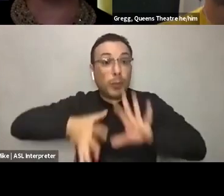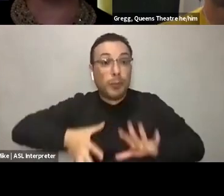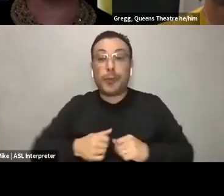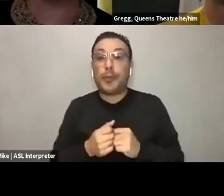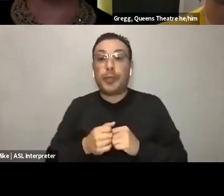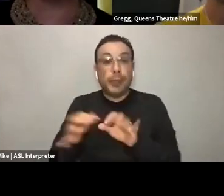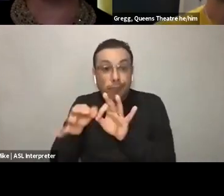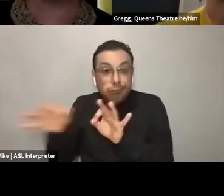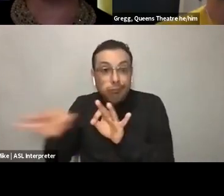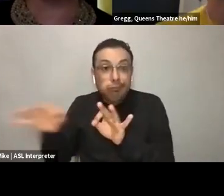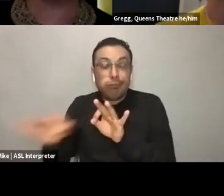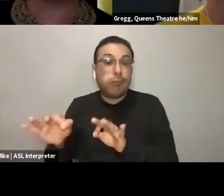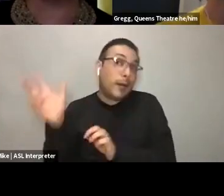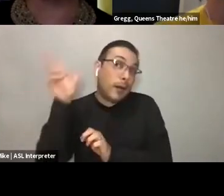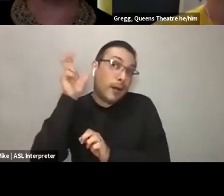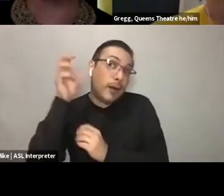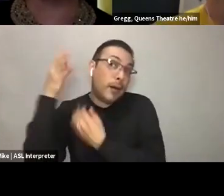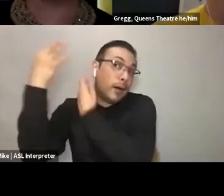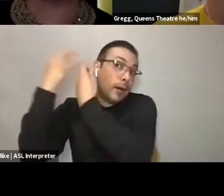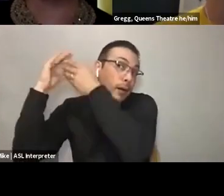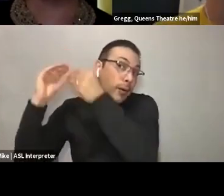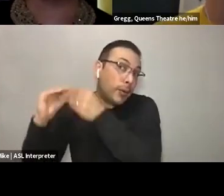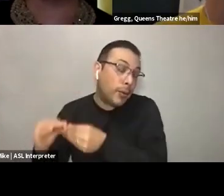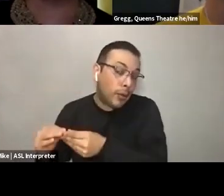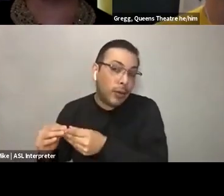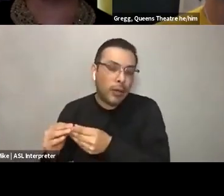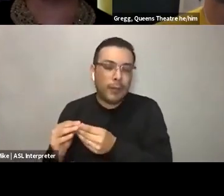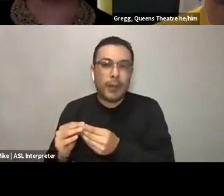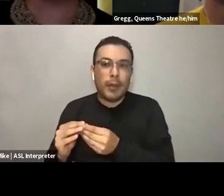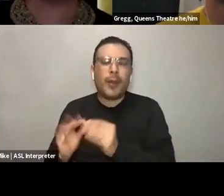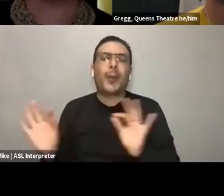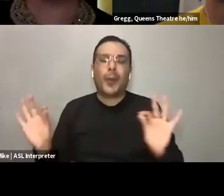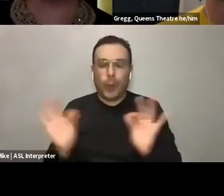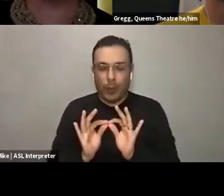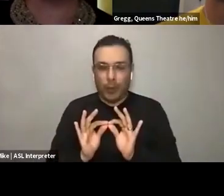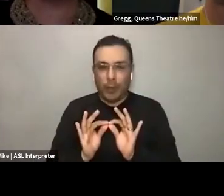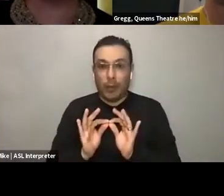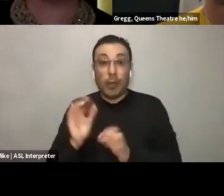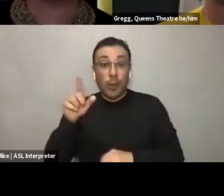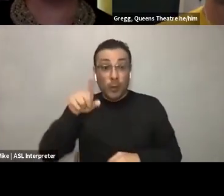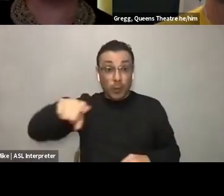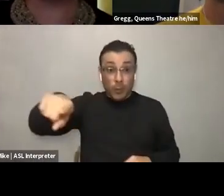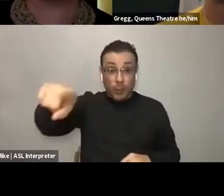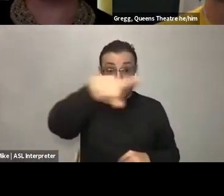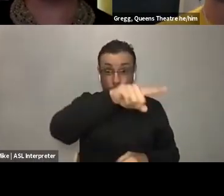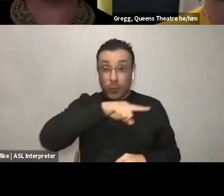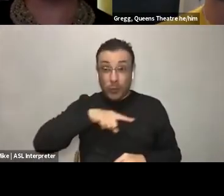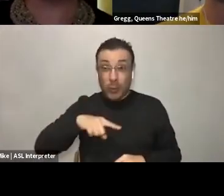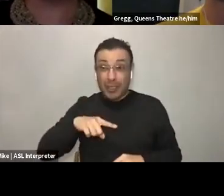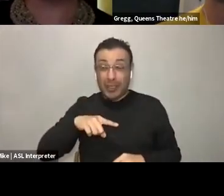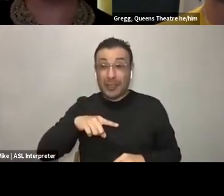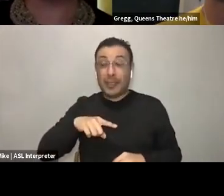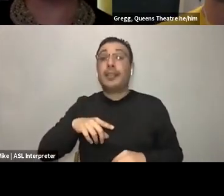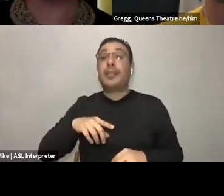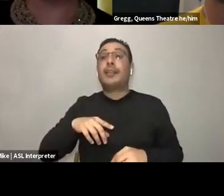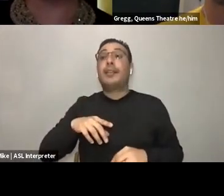that is very helpful. And again, I think it's, it would behoove the funding community to make this a priority, right? For cultural